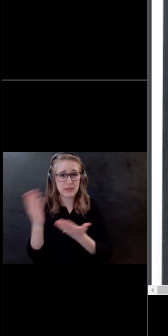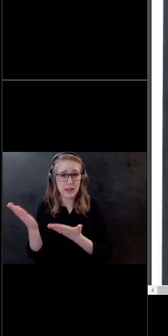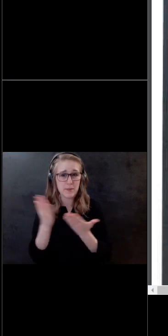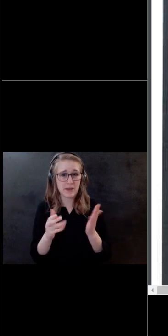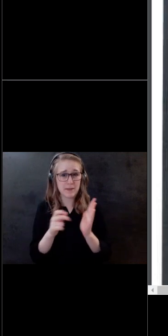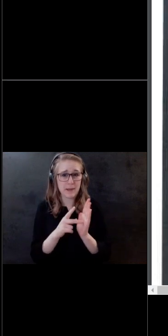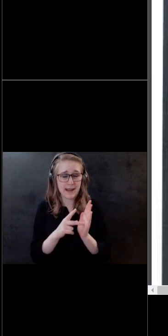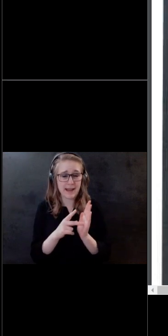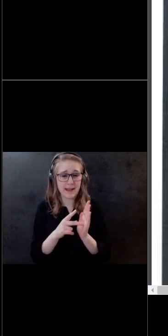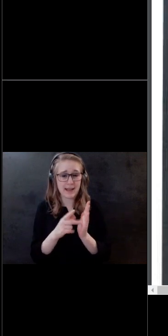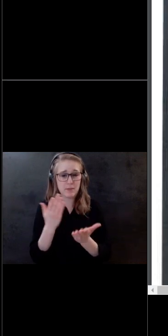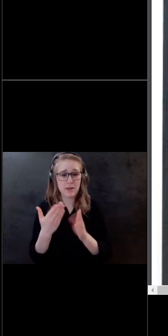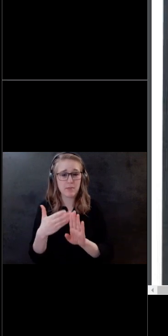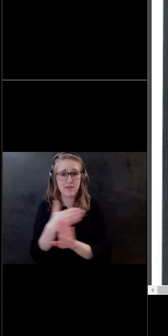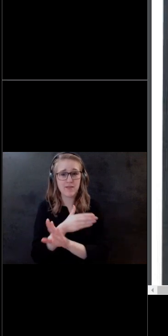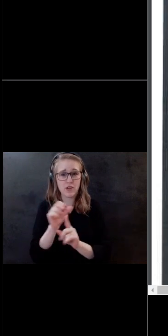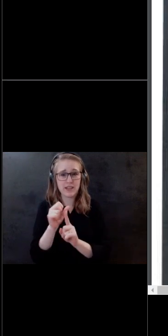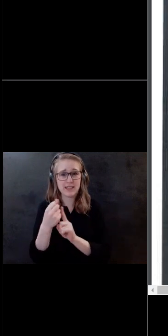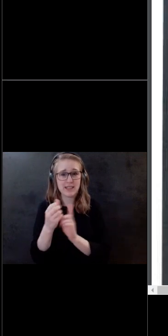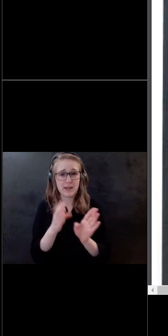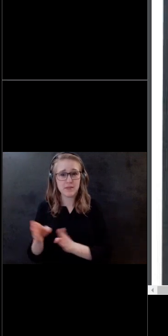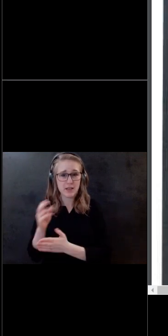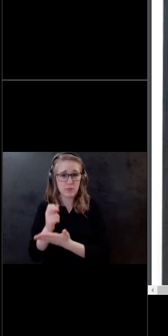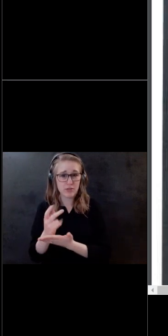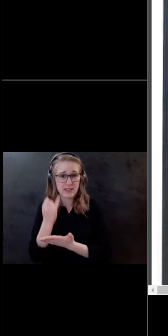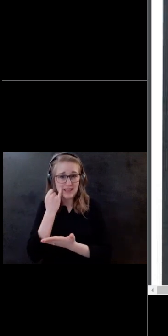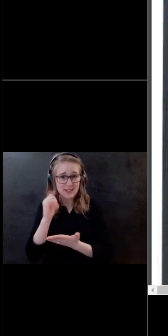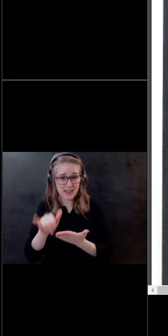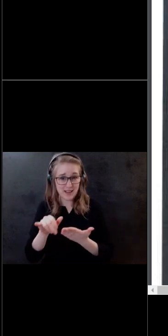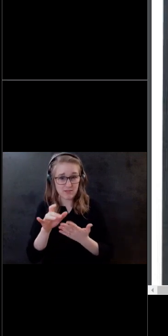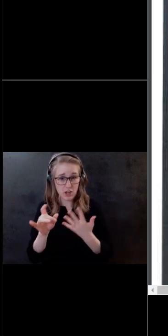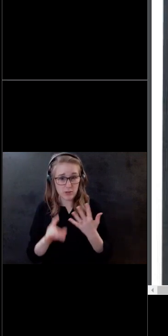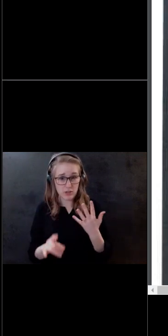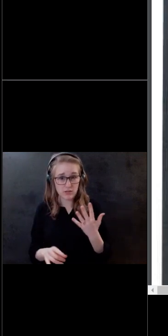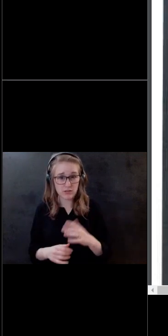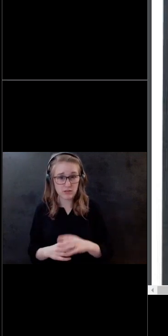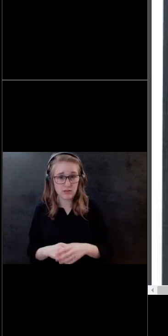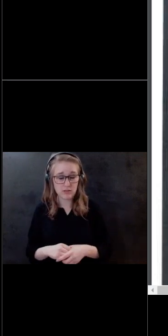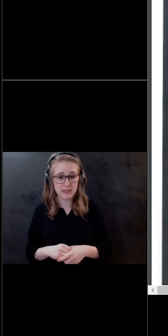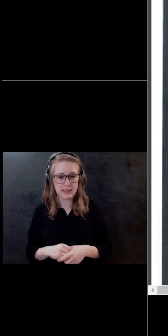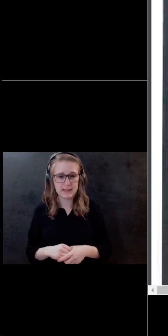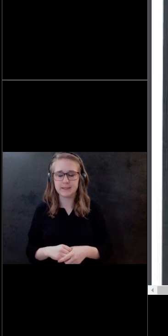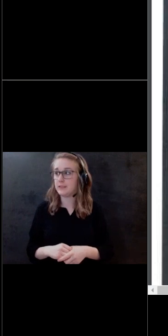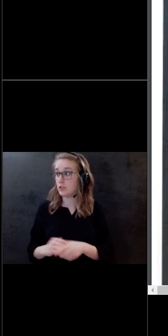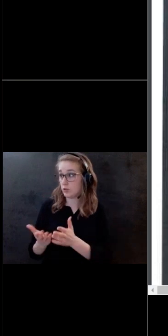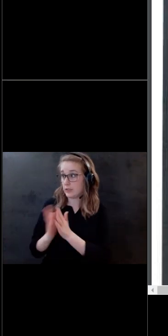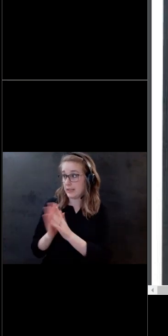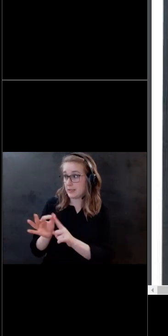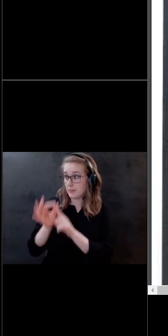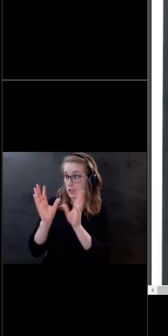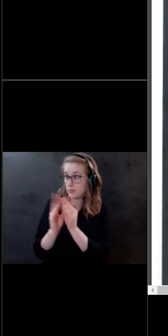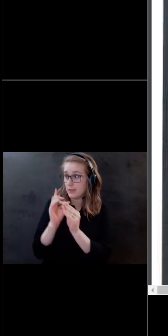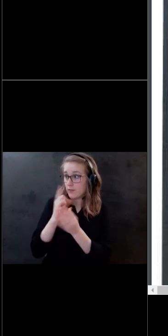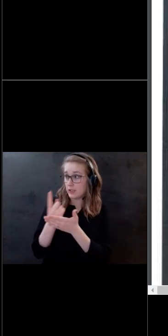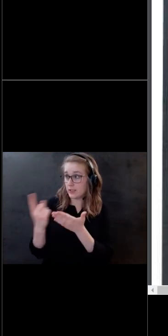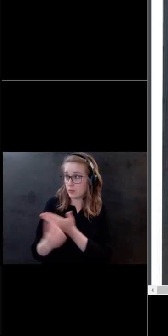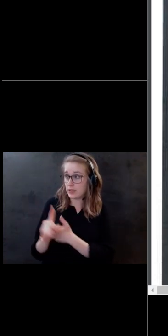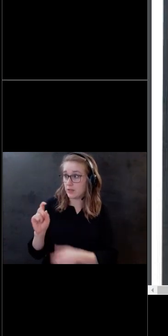maybe have it before the site plan approval. I mean, is that an option? to request a special meeting for next